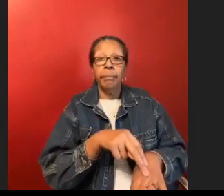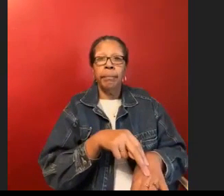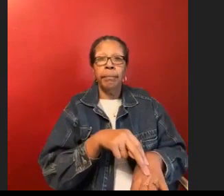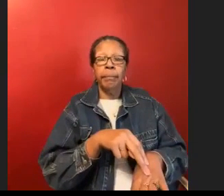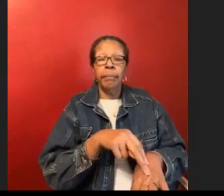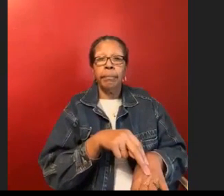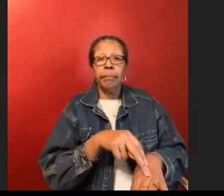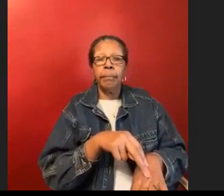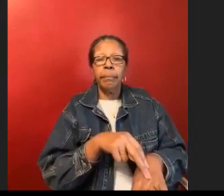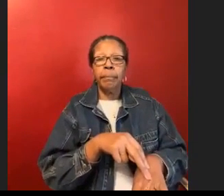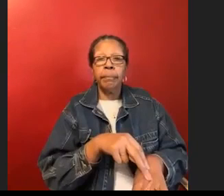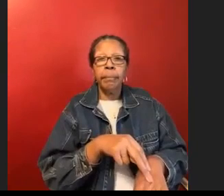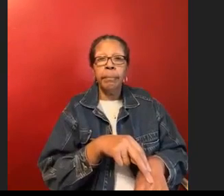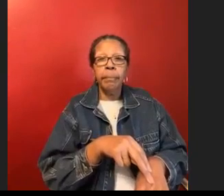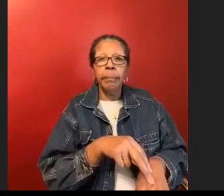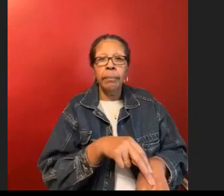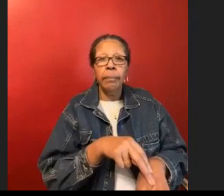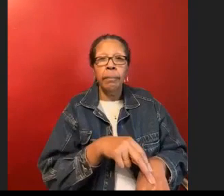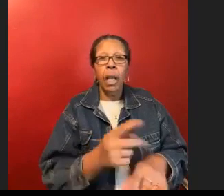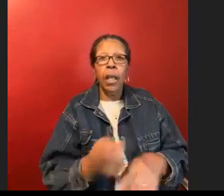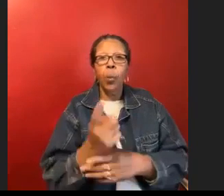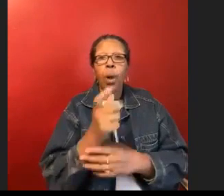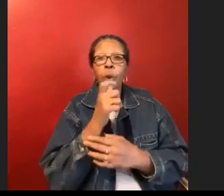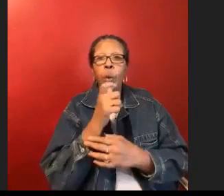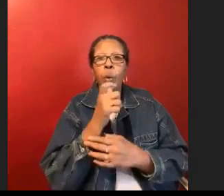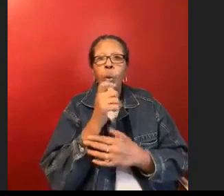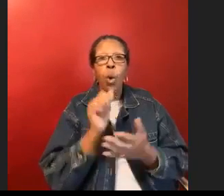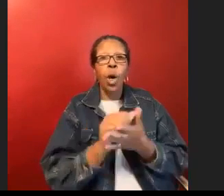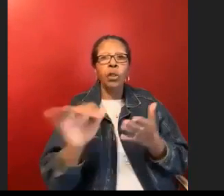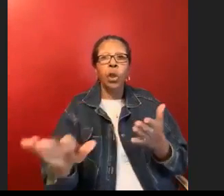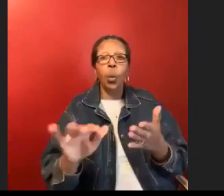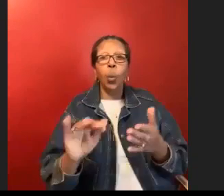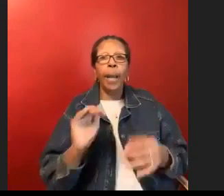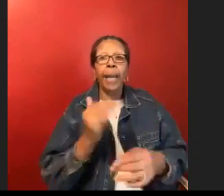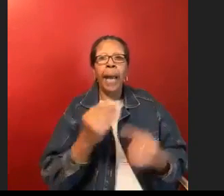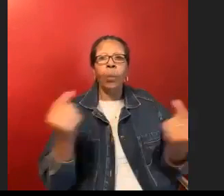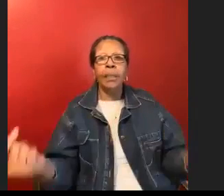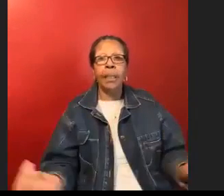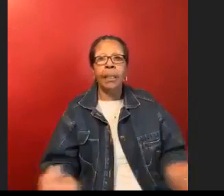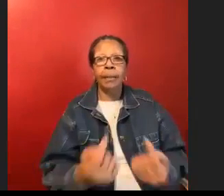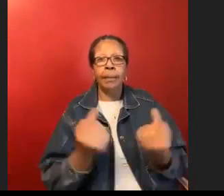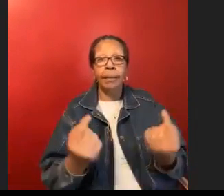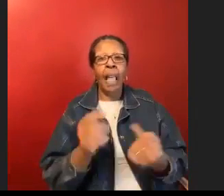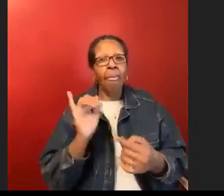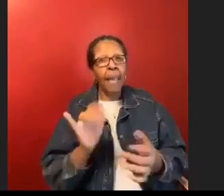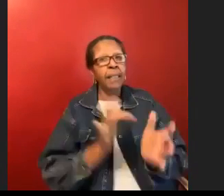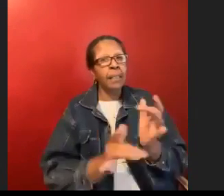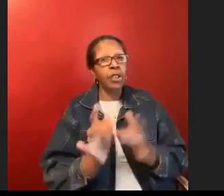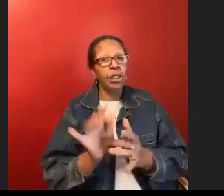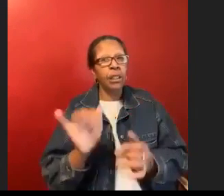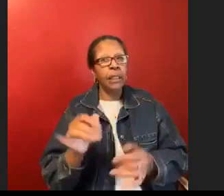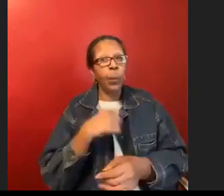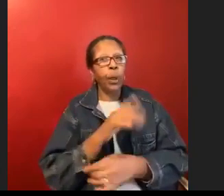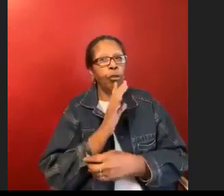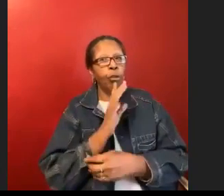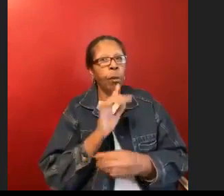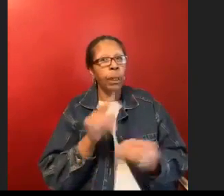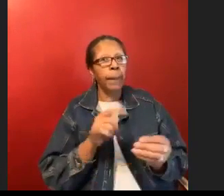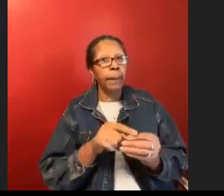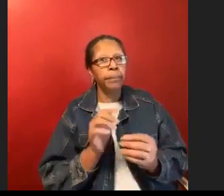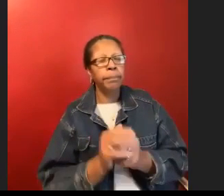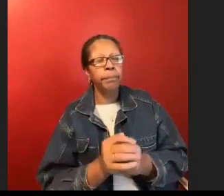dead, the one who took away our sin. This is the Jesus that we're speaking